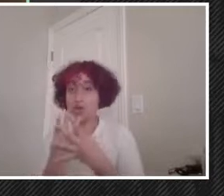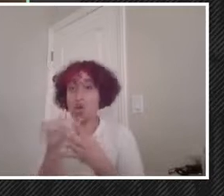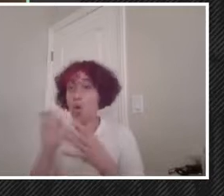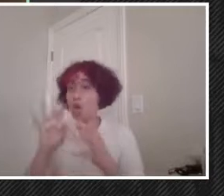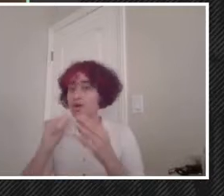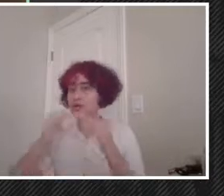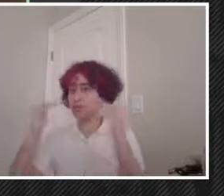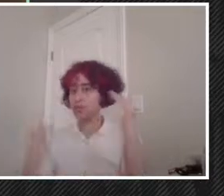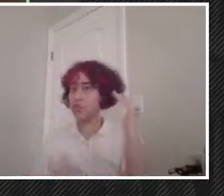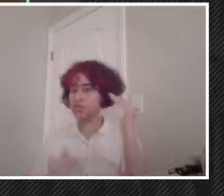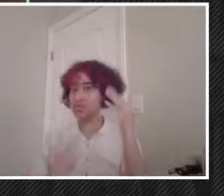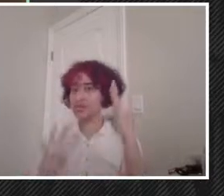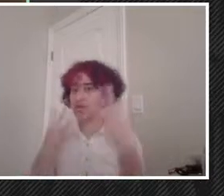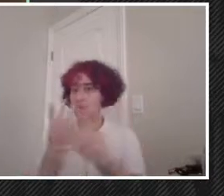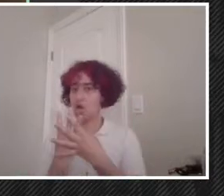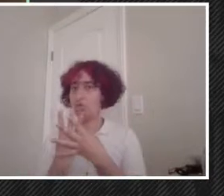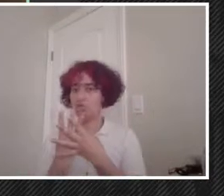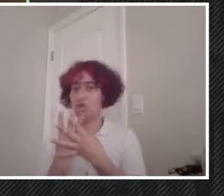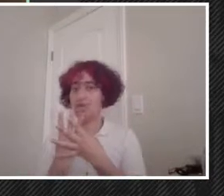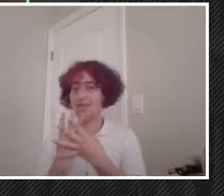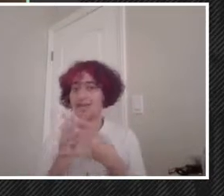incarcerated